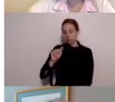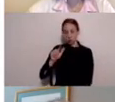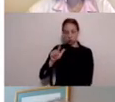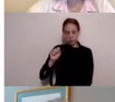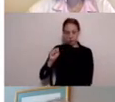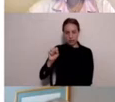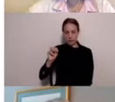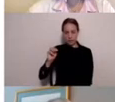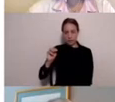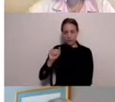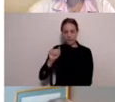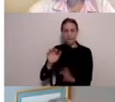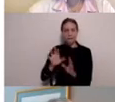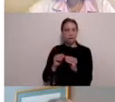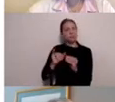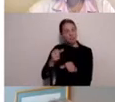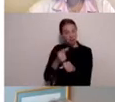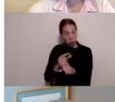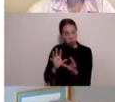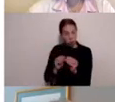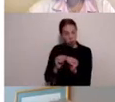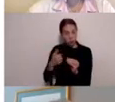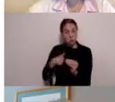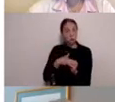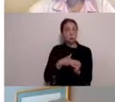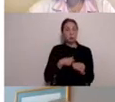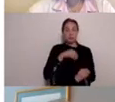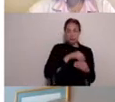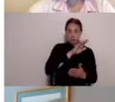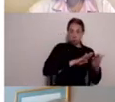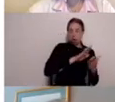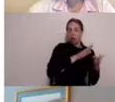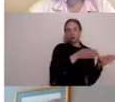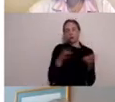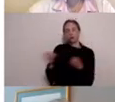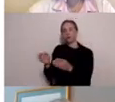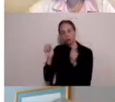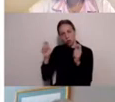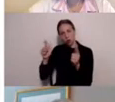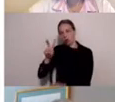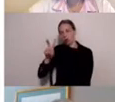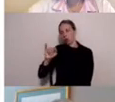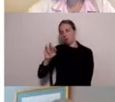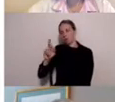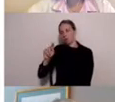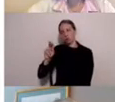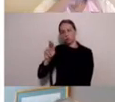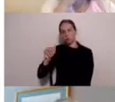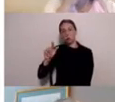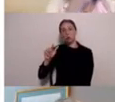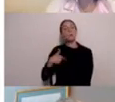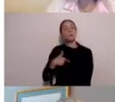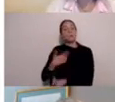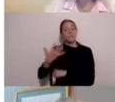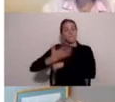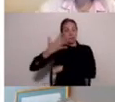our annual SMA conference to an all virtual, and ran that over 5 days, selecting topics of particular